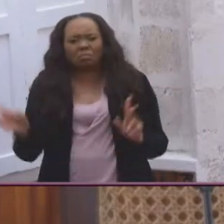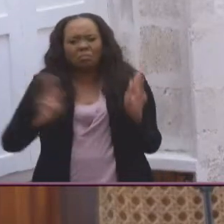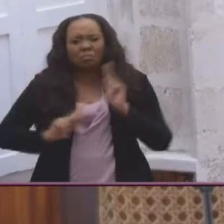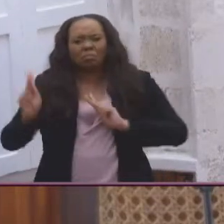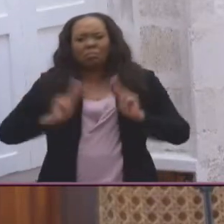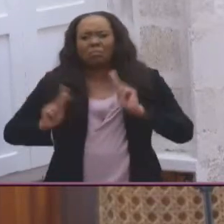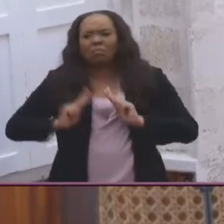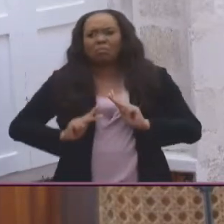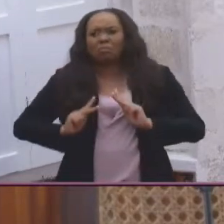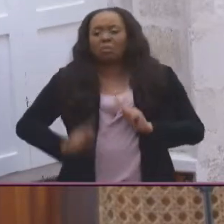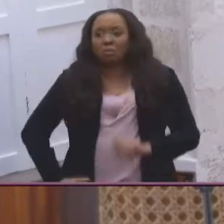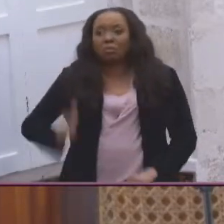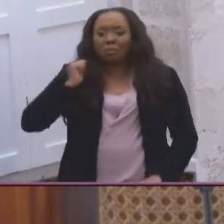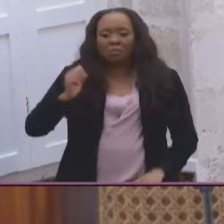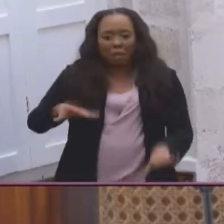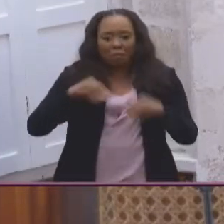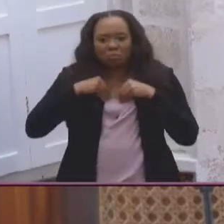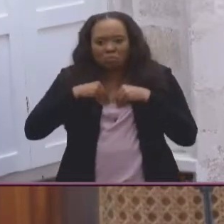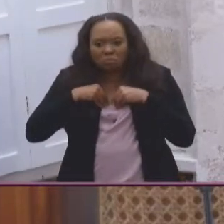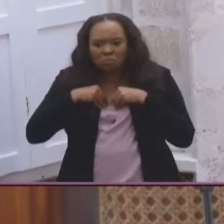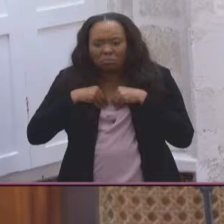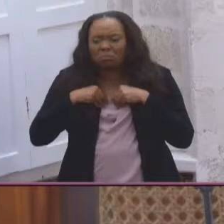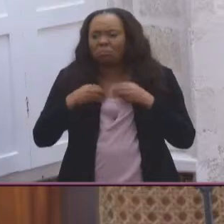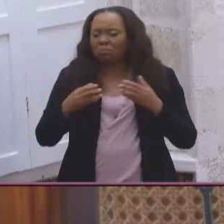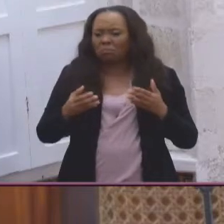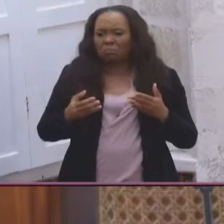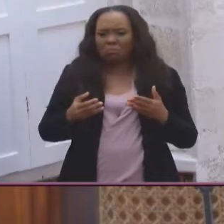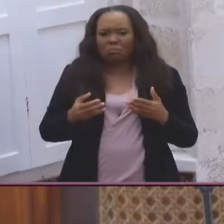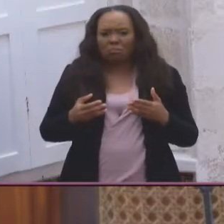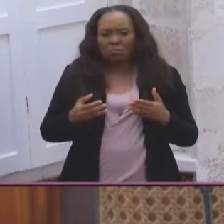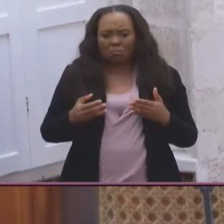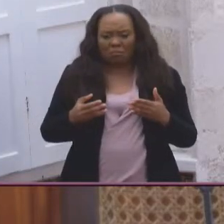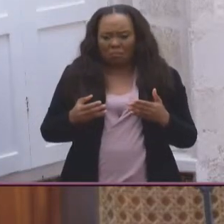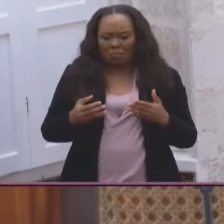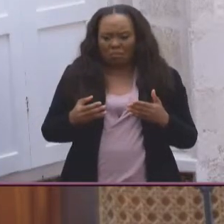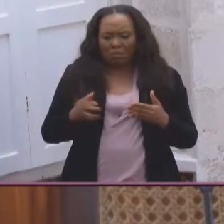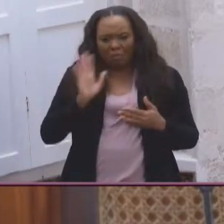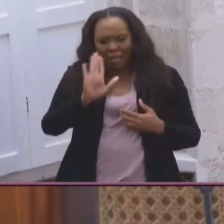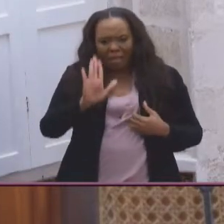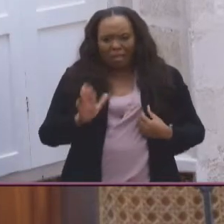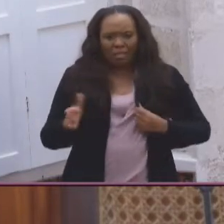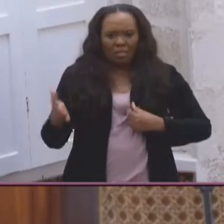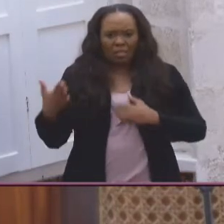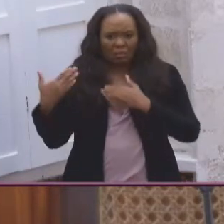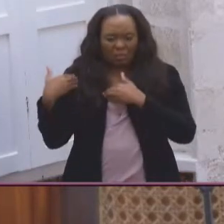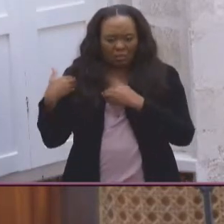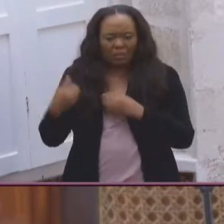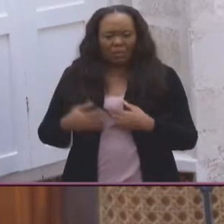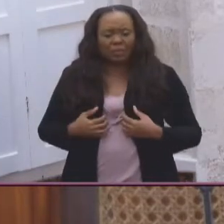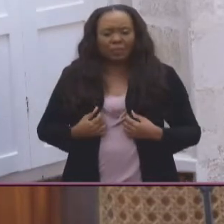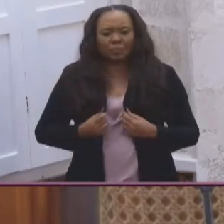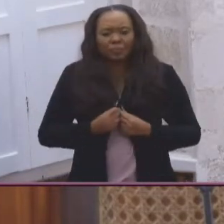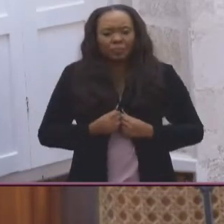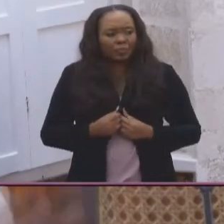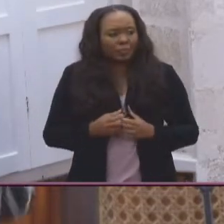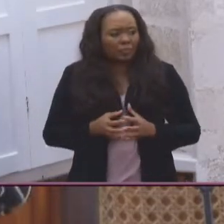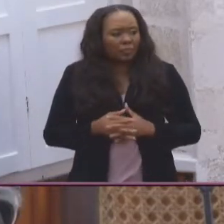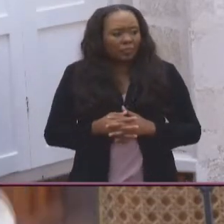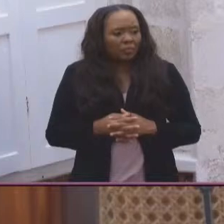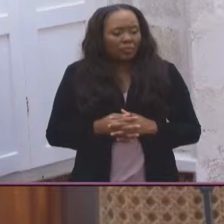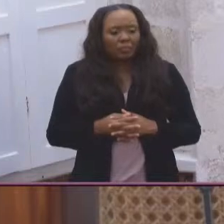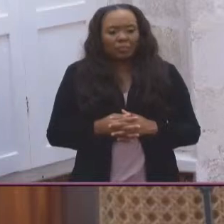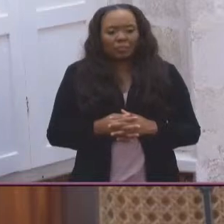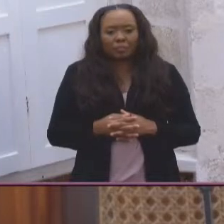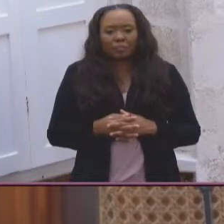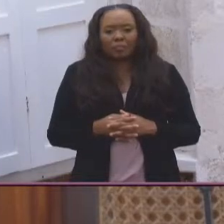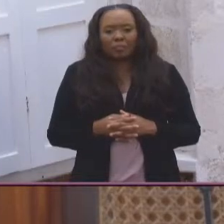all that any of us needs to address acts of personal responsibility. There was a time